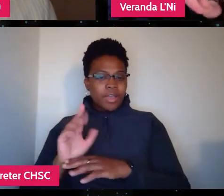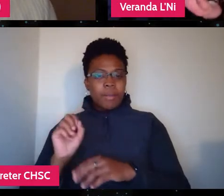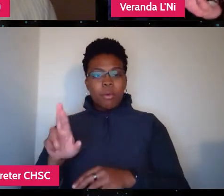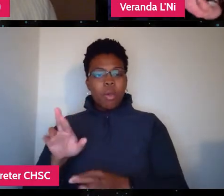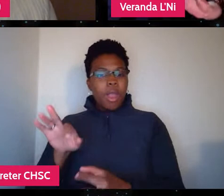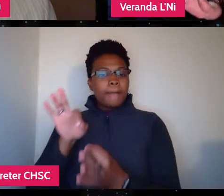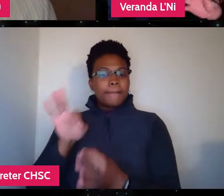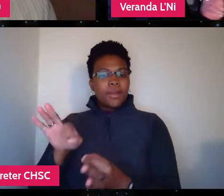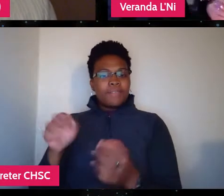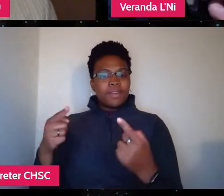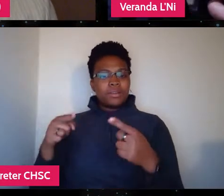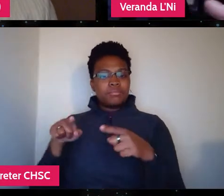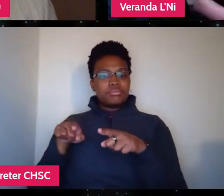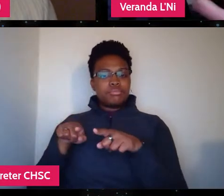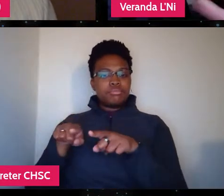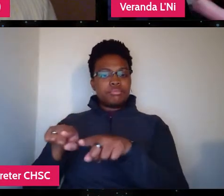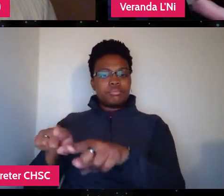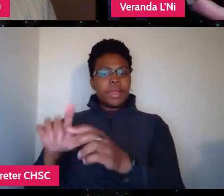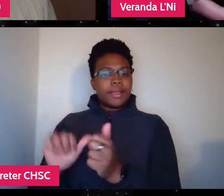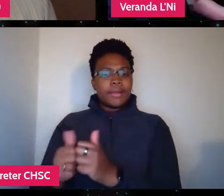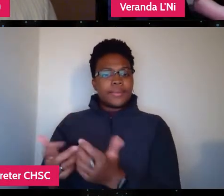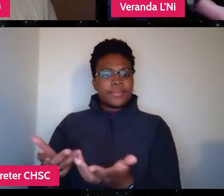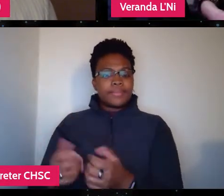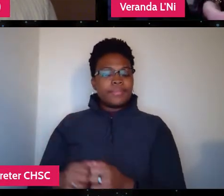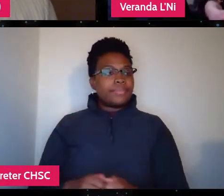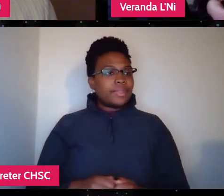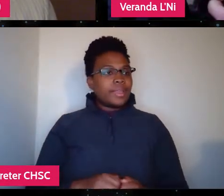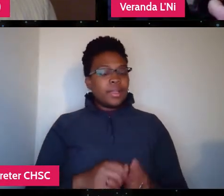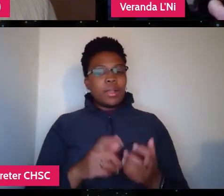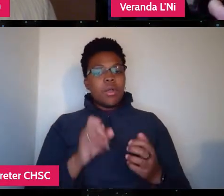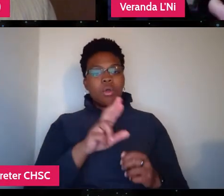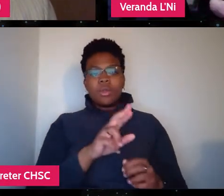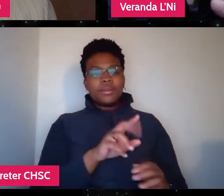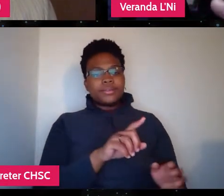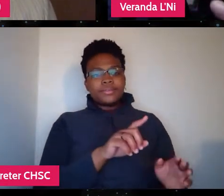perfect alignment? It was kind of a perfect alignment.